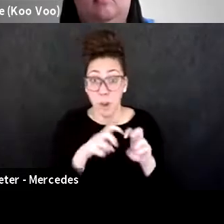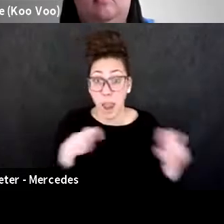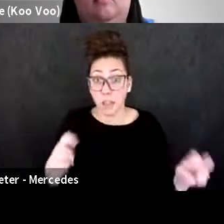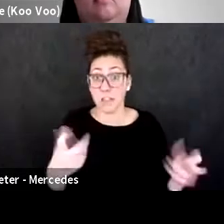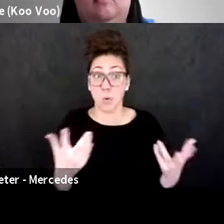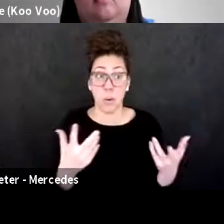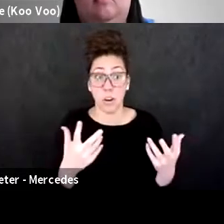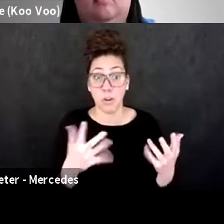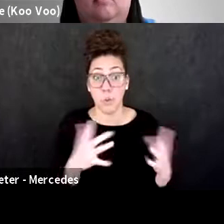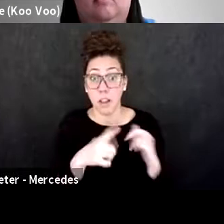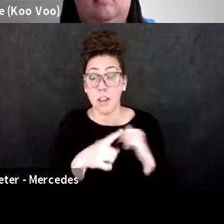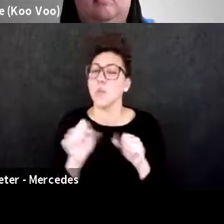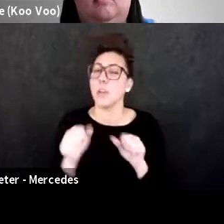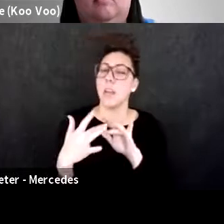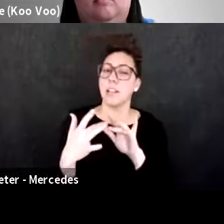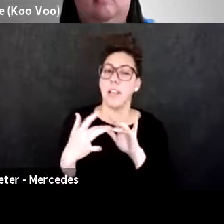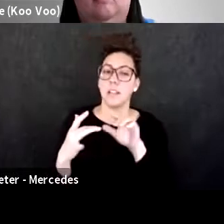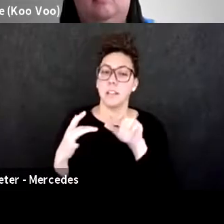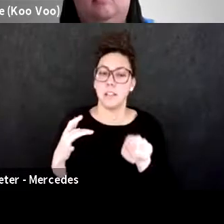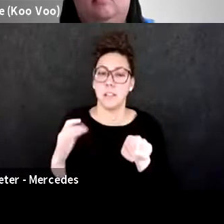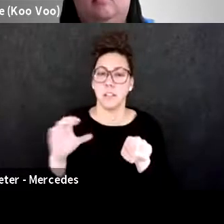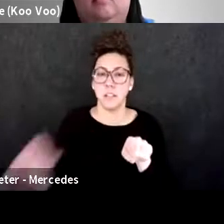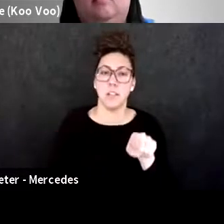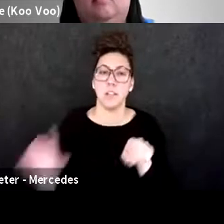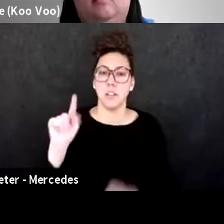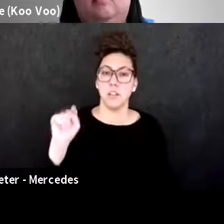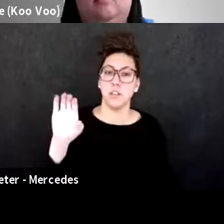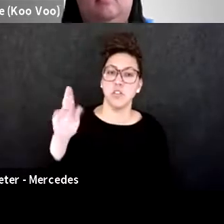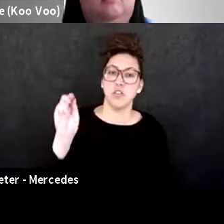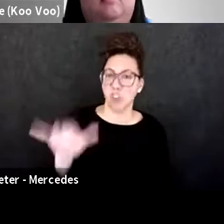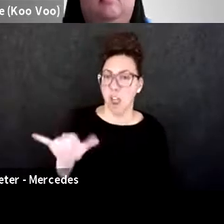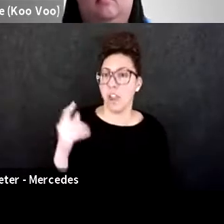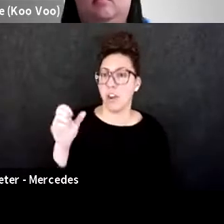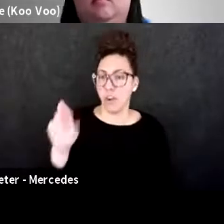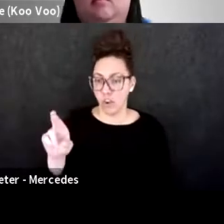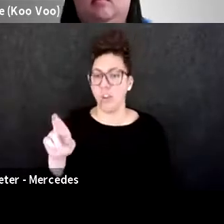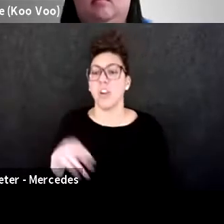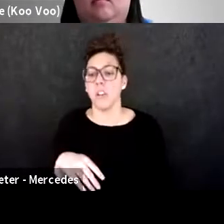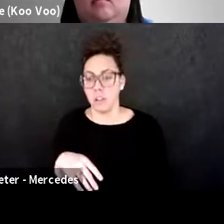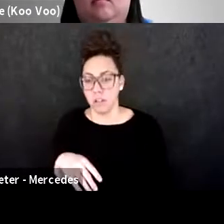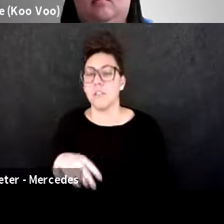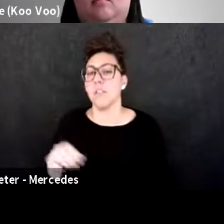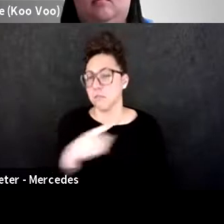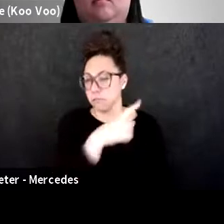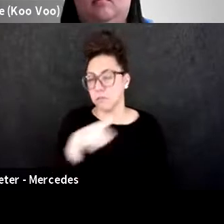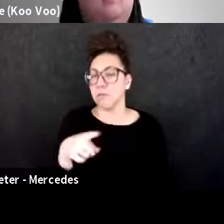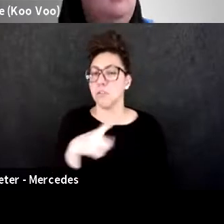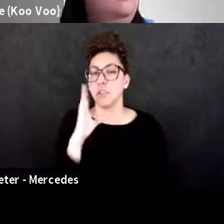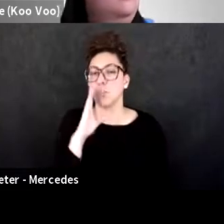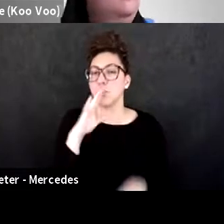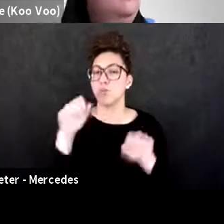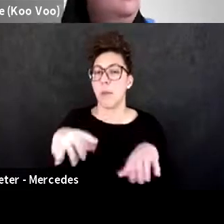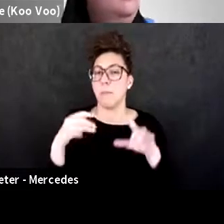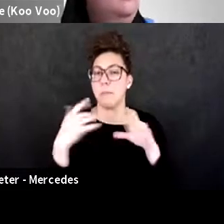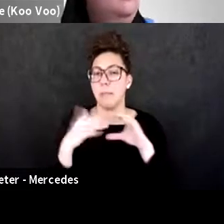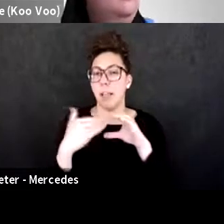contact Chai Heard, the Asian American Faculty Staff Association president. Chai, I think she's gonna drop her email in the chat